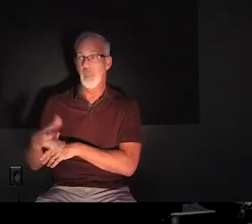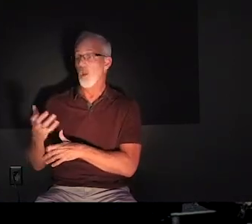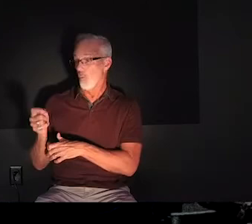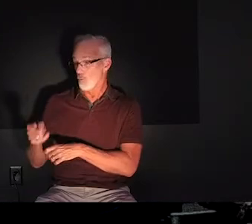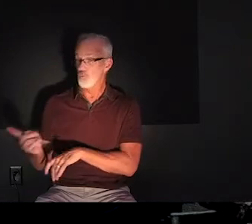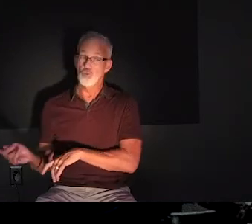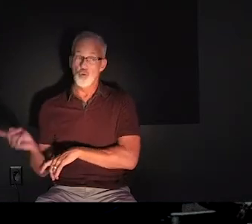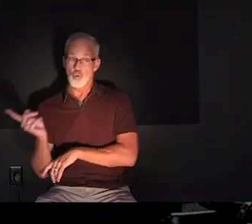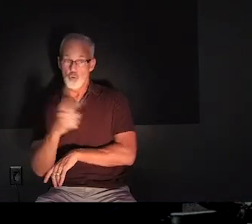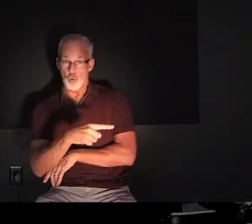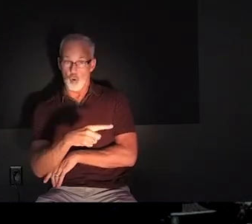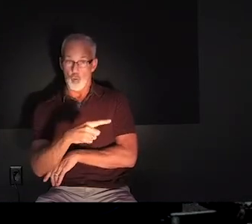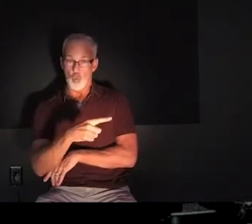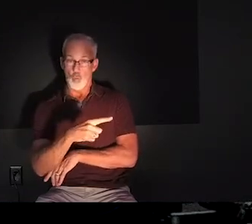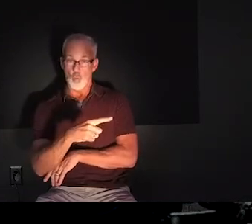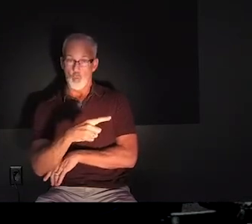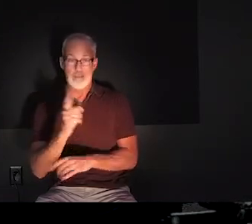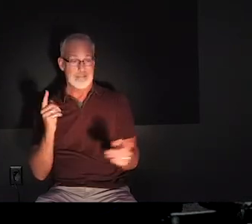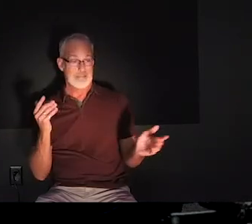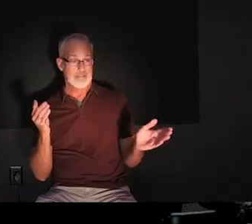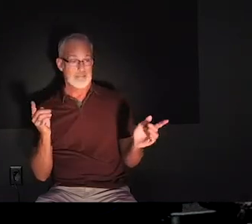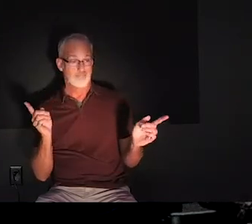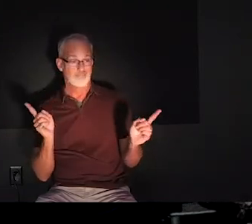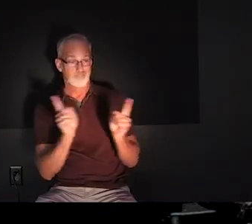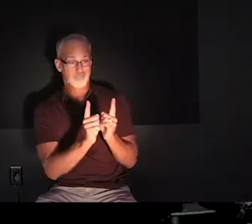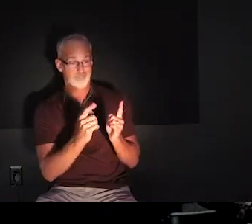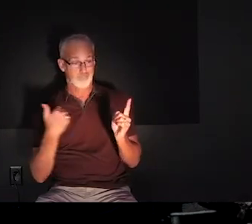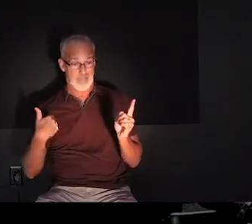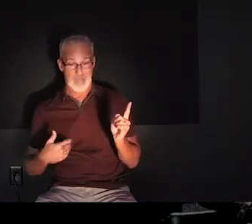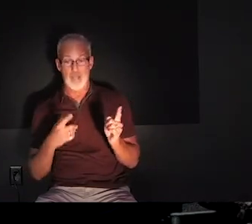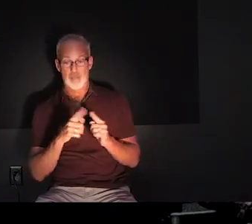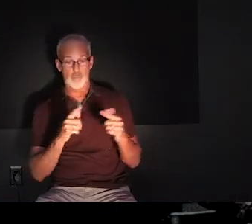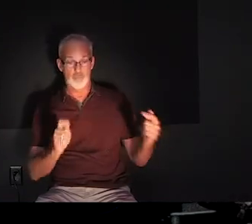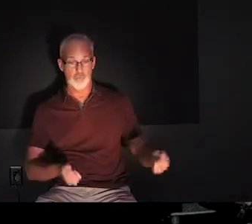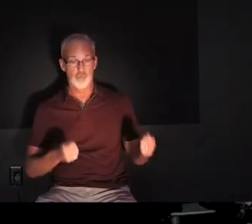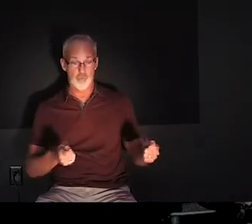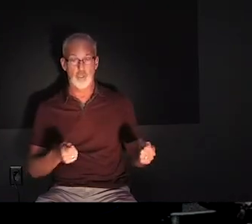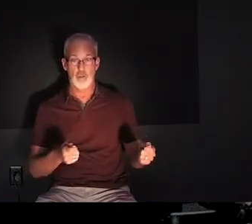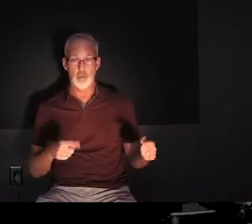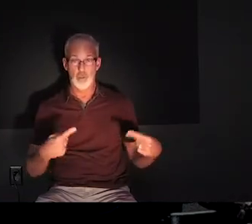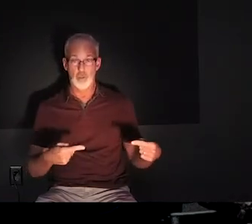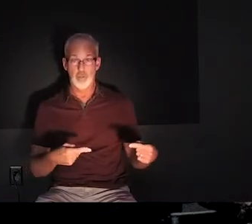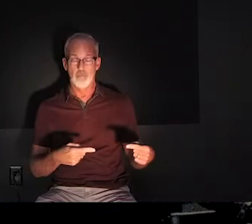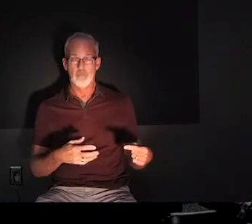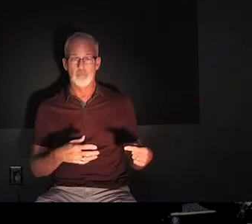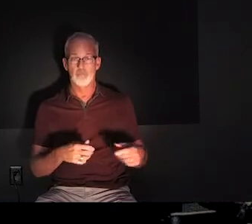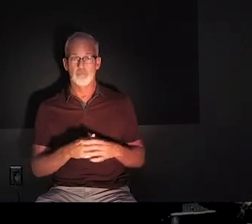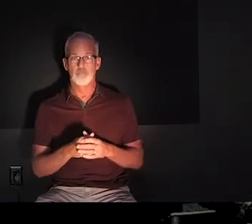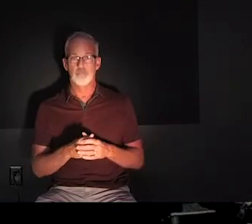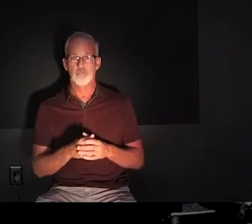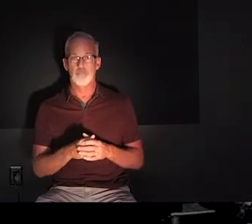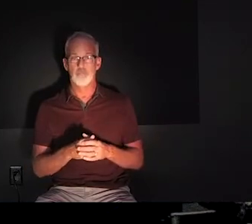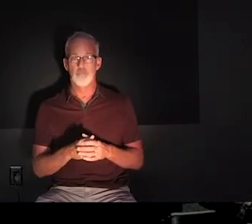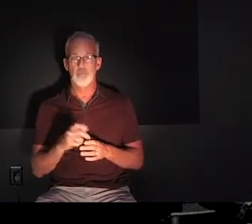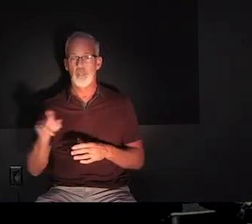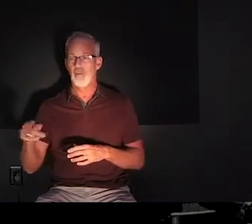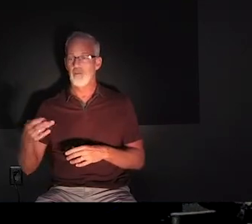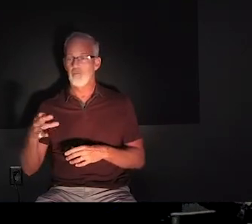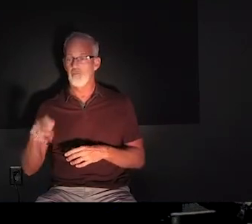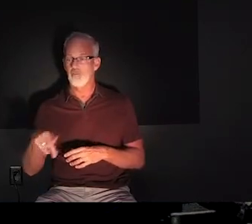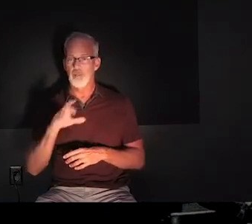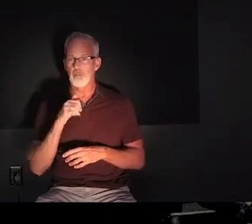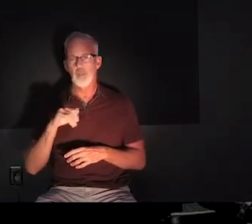you to go over to that chariot. And notice Philip's yes is already on the table. Philip just didn't take a stroll over to the